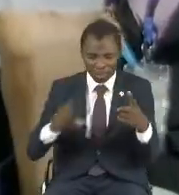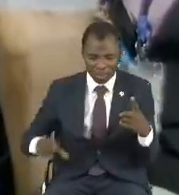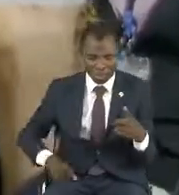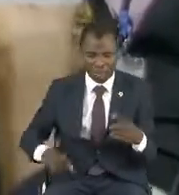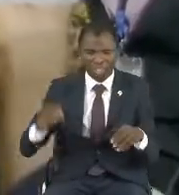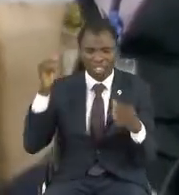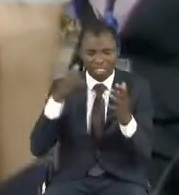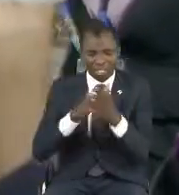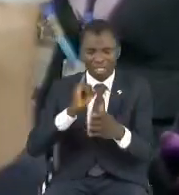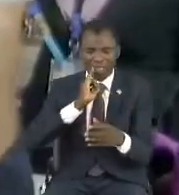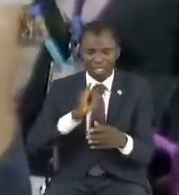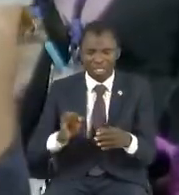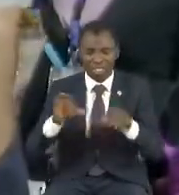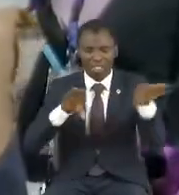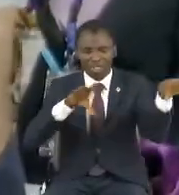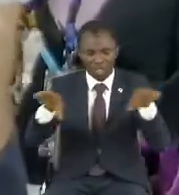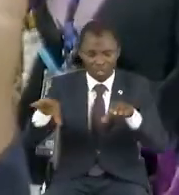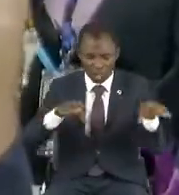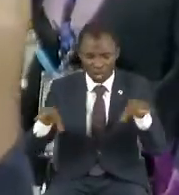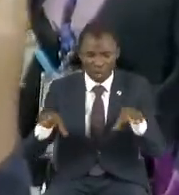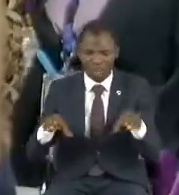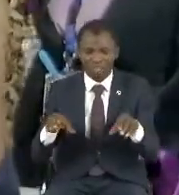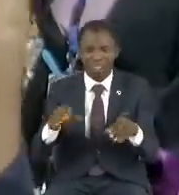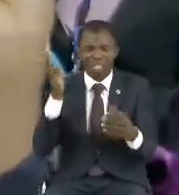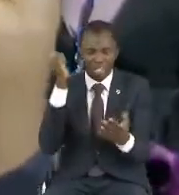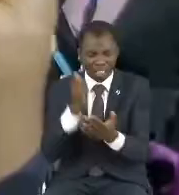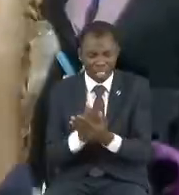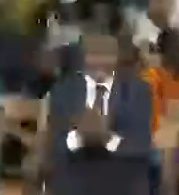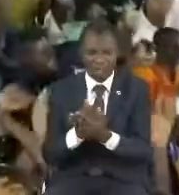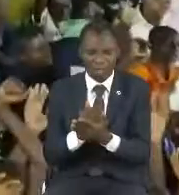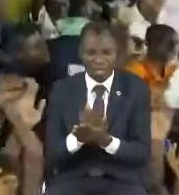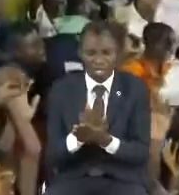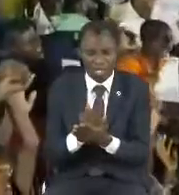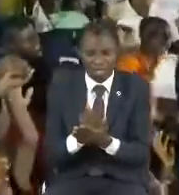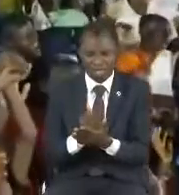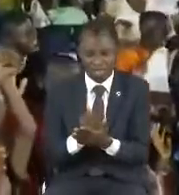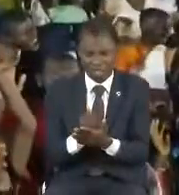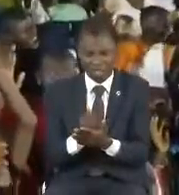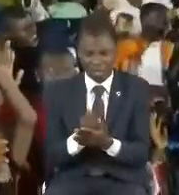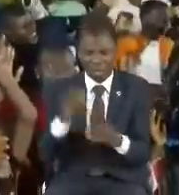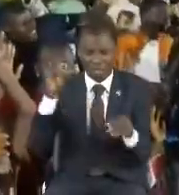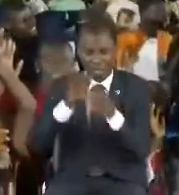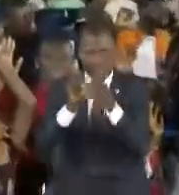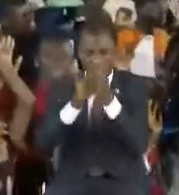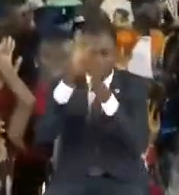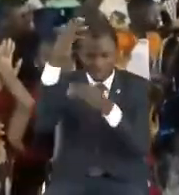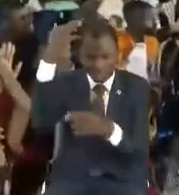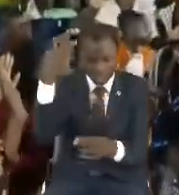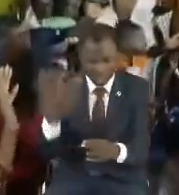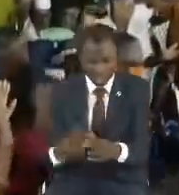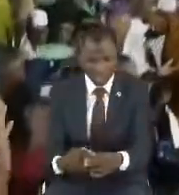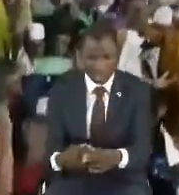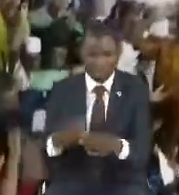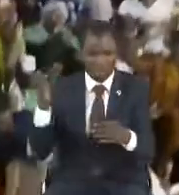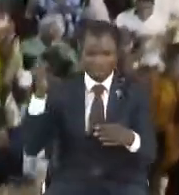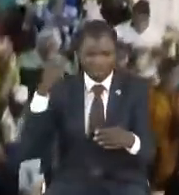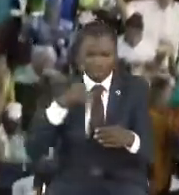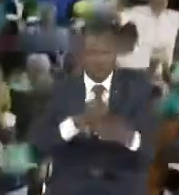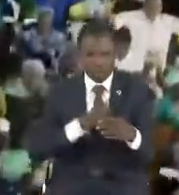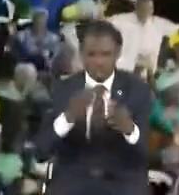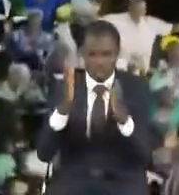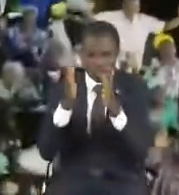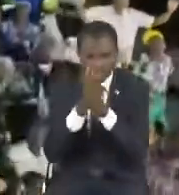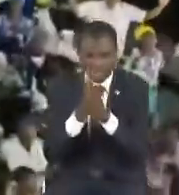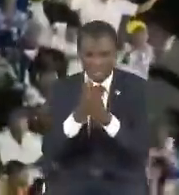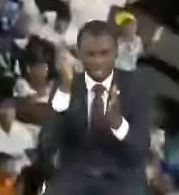It is done. In Jesus' name I